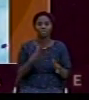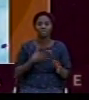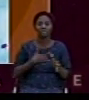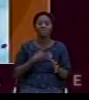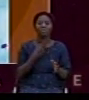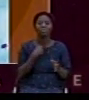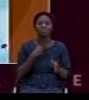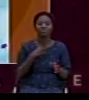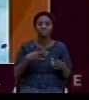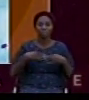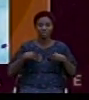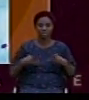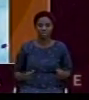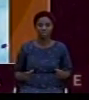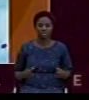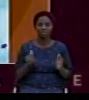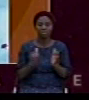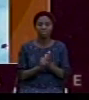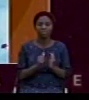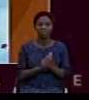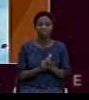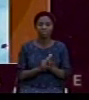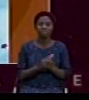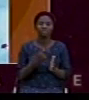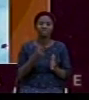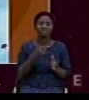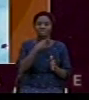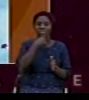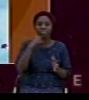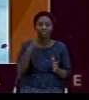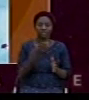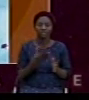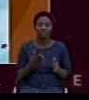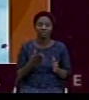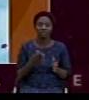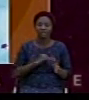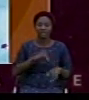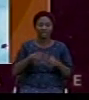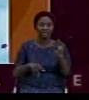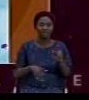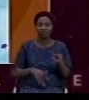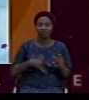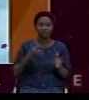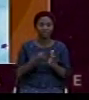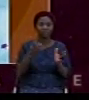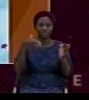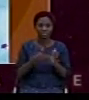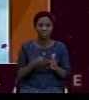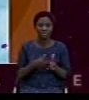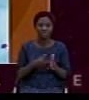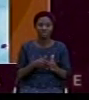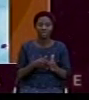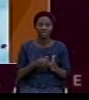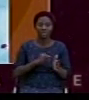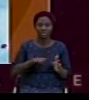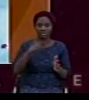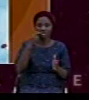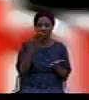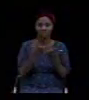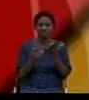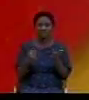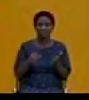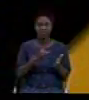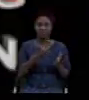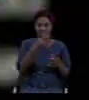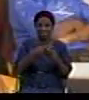I cannot see it again. I can swallow saliva, no pains again. I said, may the name of the Lord be praised in